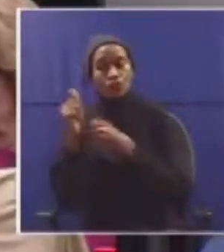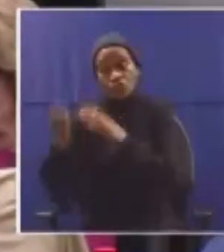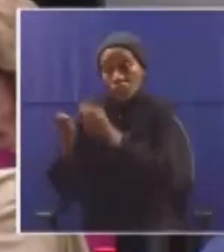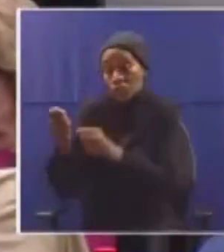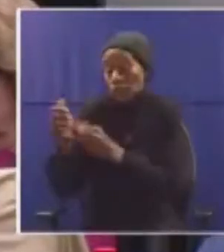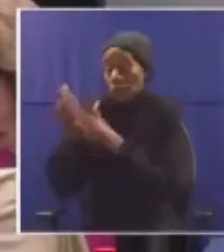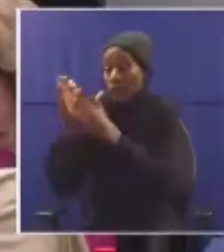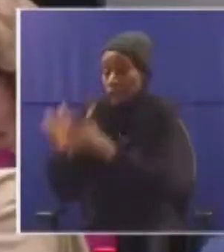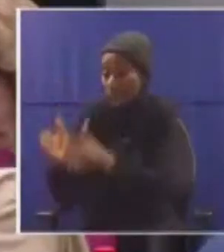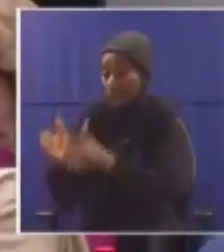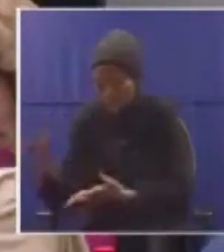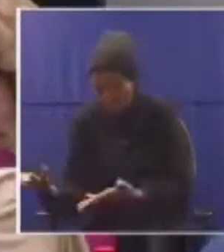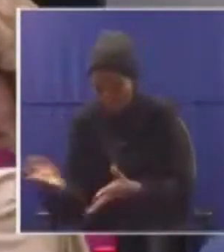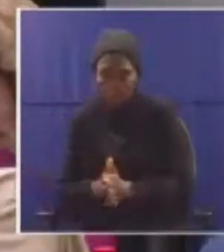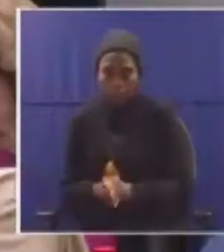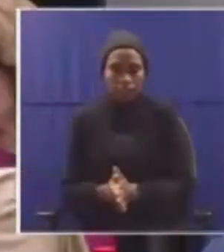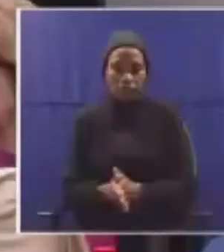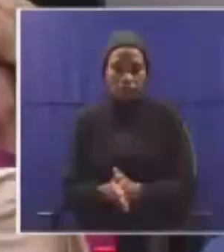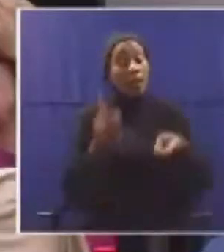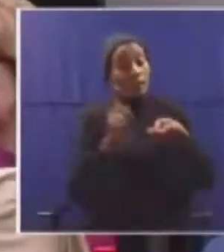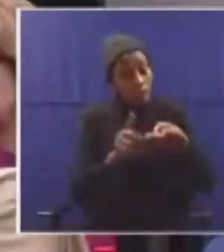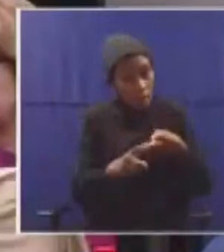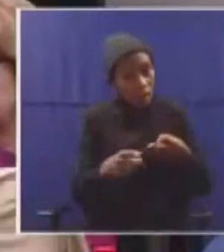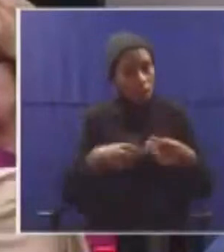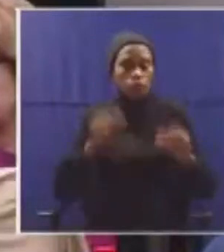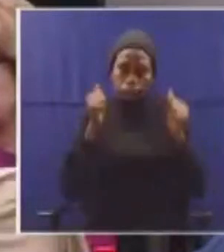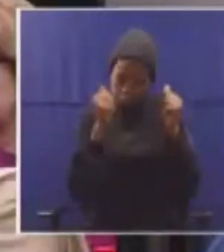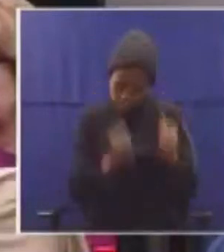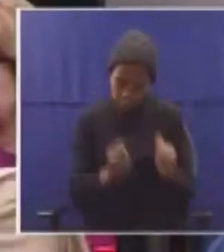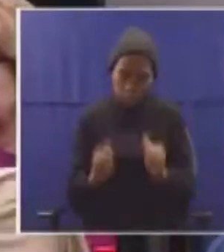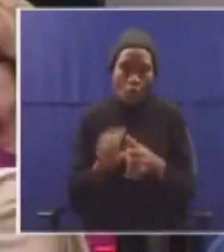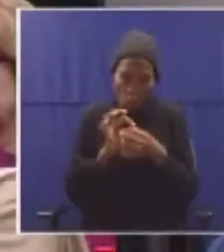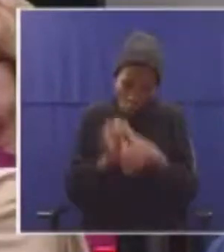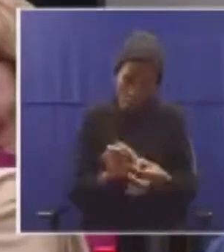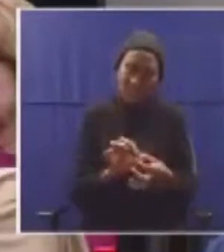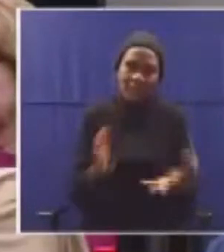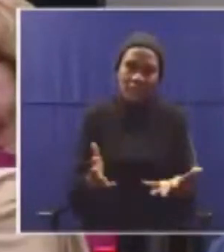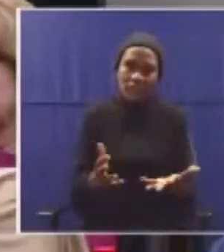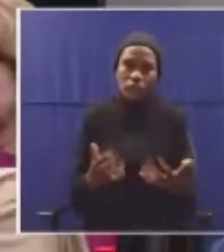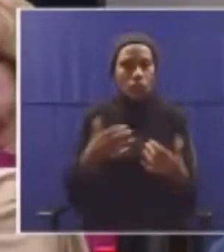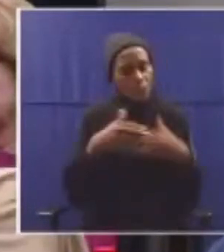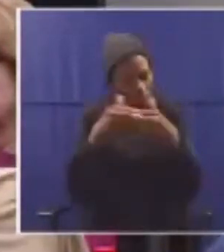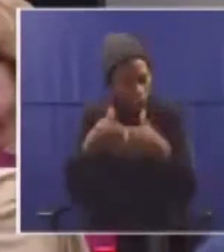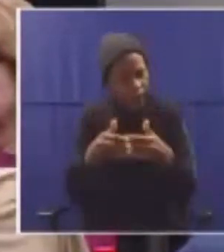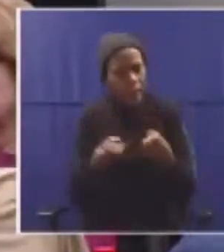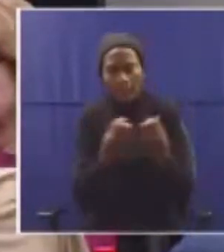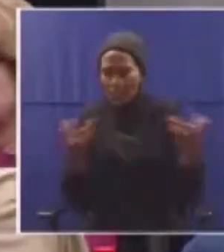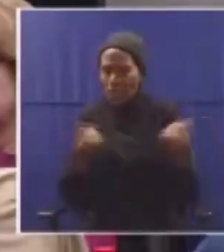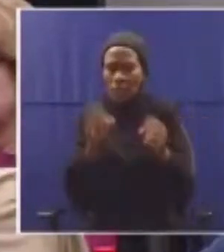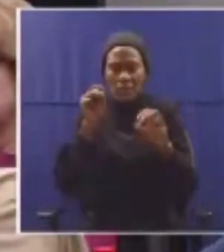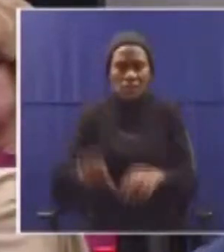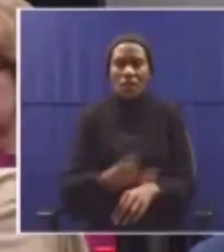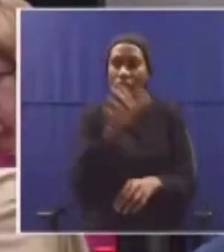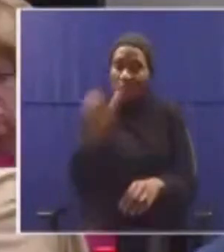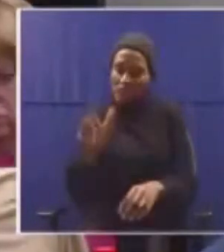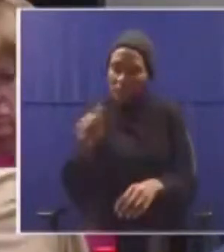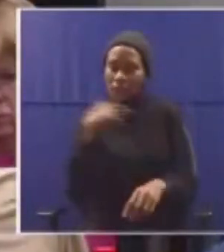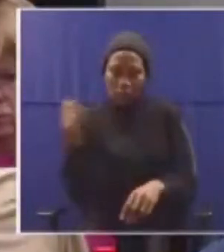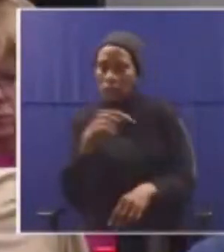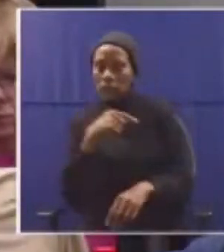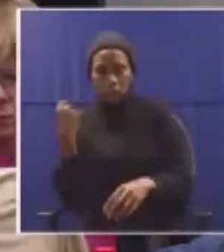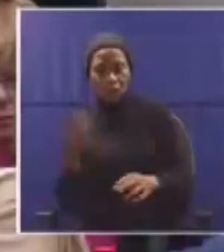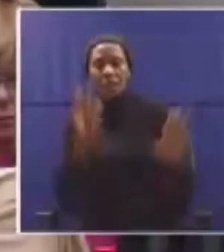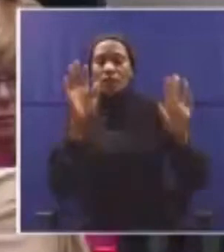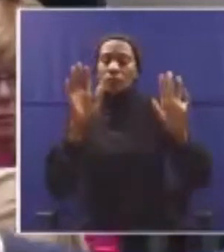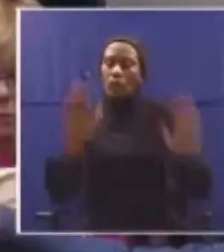traditional leaders, and we remain committed to caring about the thousands of South Africans who are killed every Order, year.